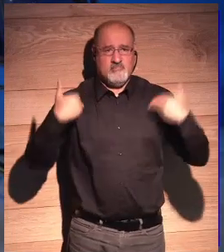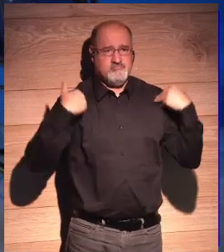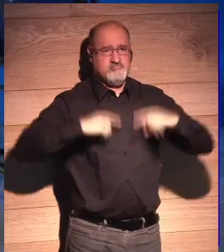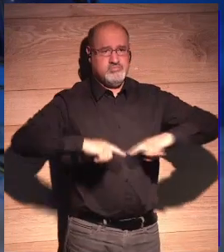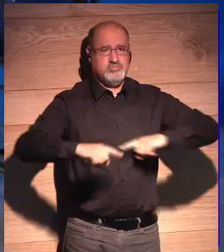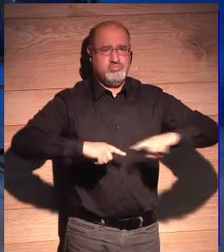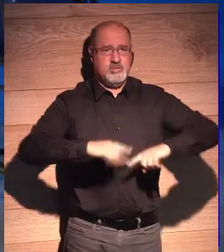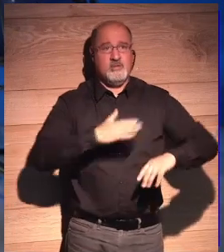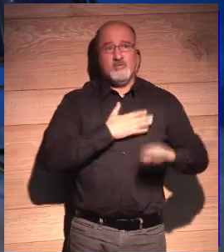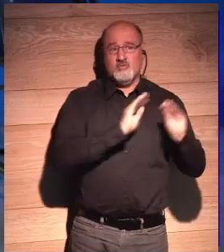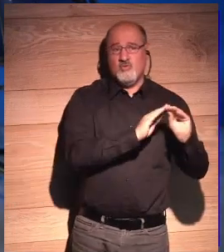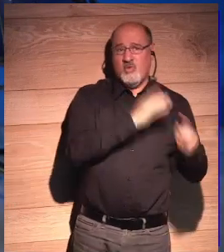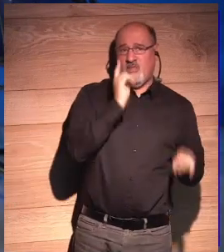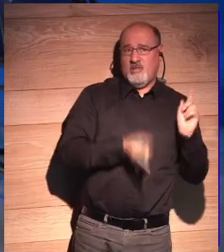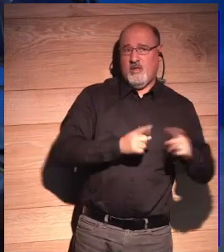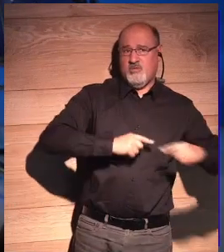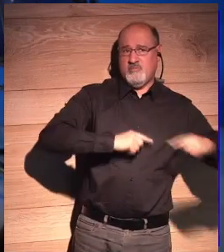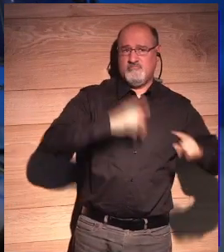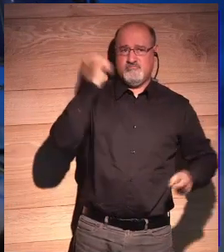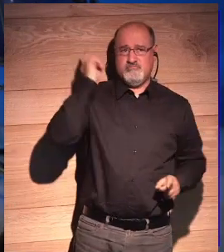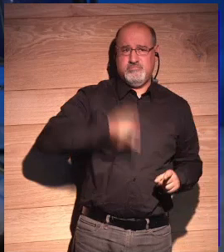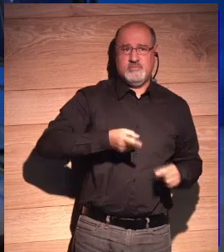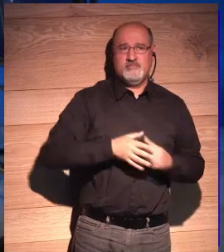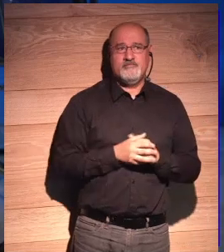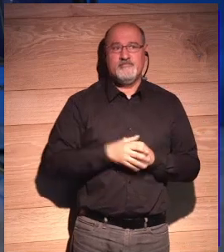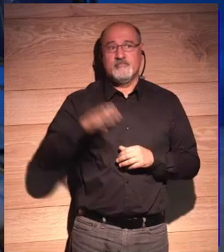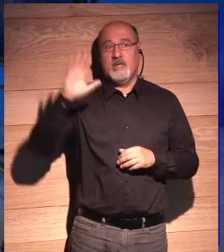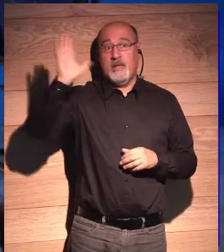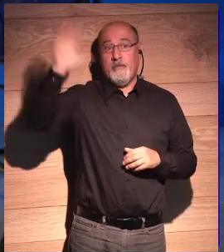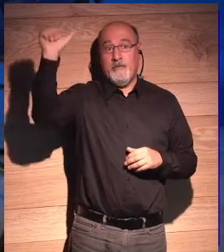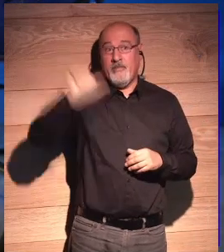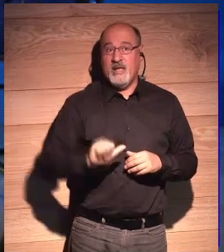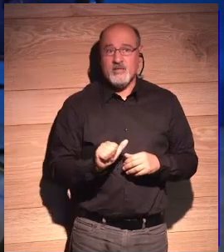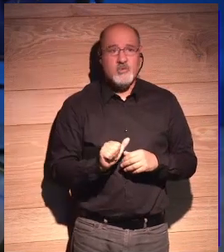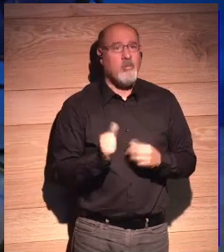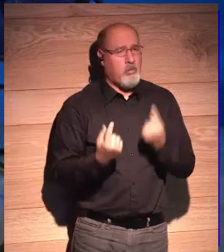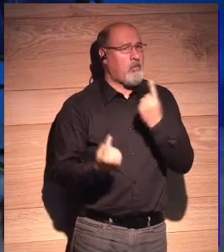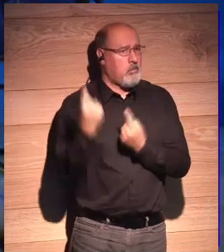democracy, because there are other people who help you rule your work of art. But